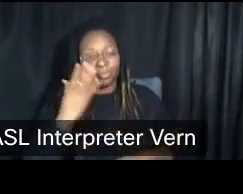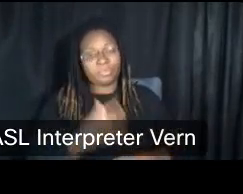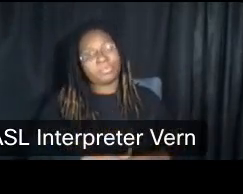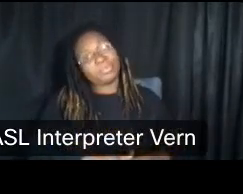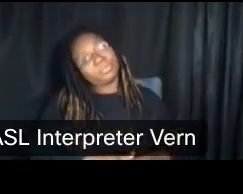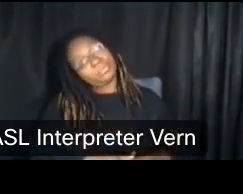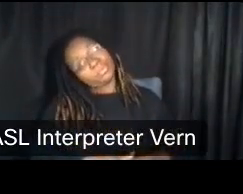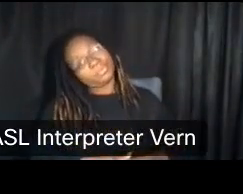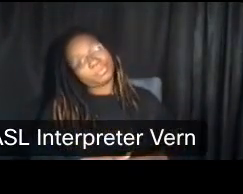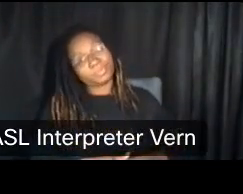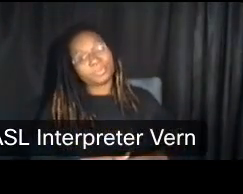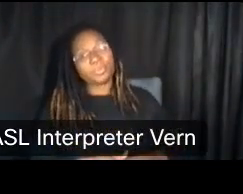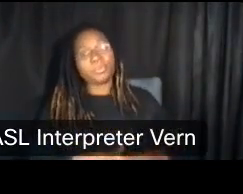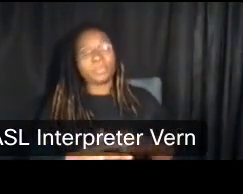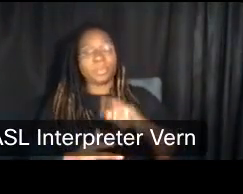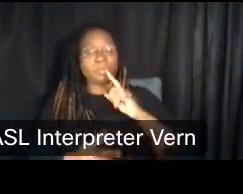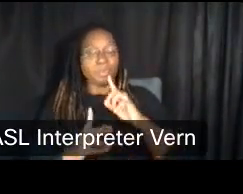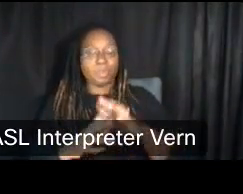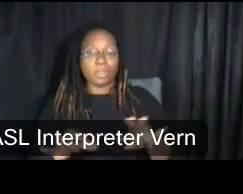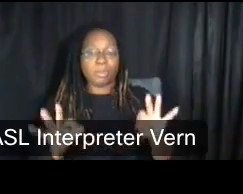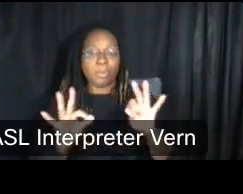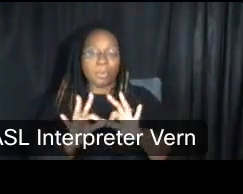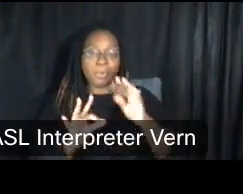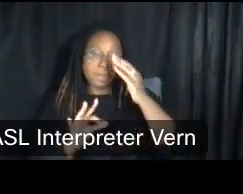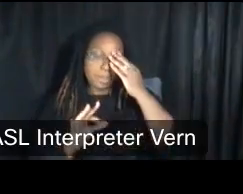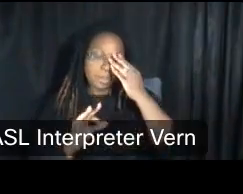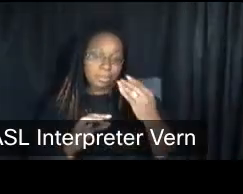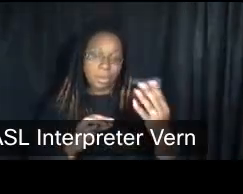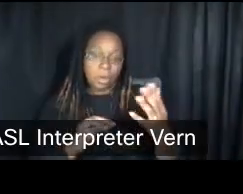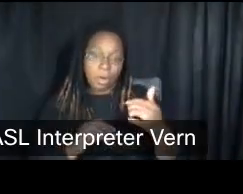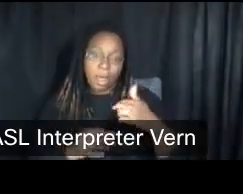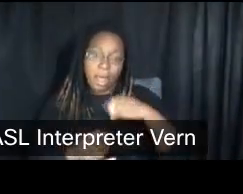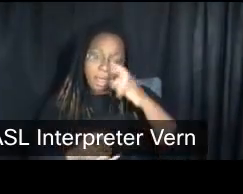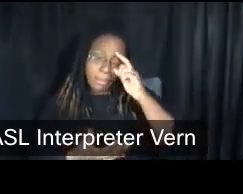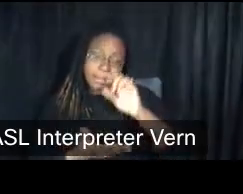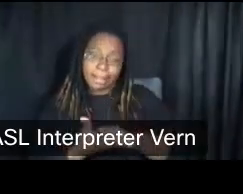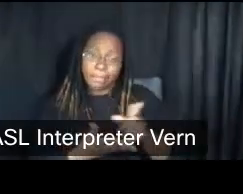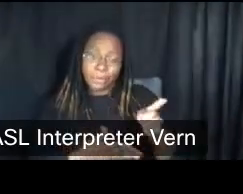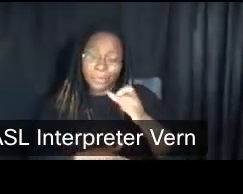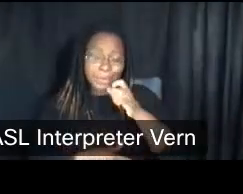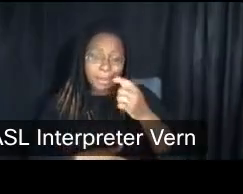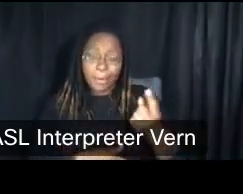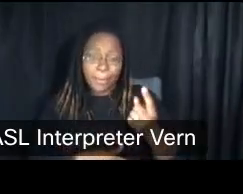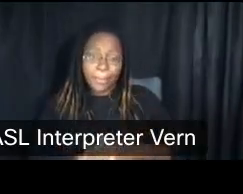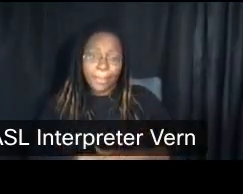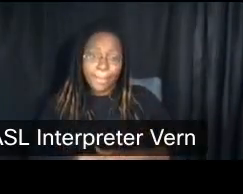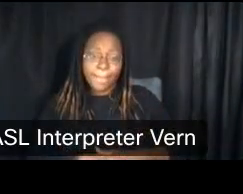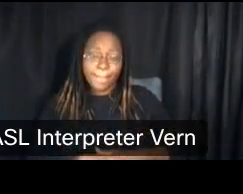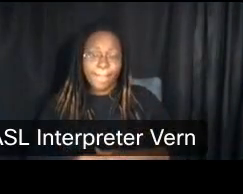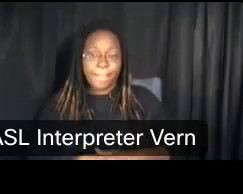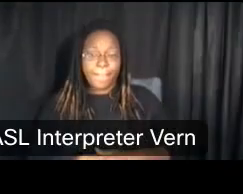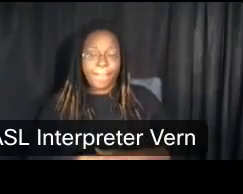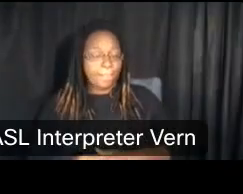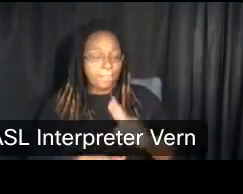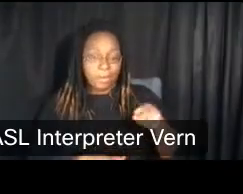also really important to let people know, I believe you, and you're not alone in this, right? You're not the only